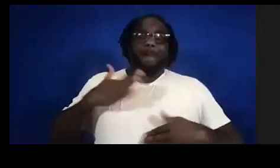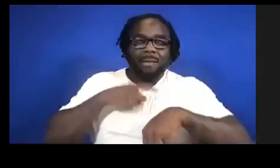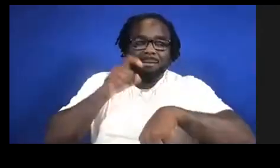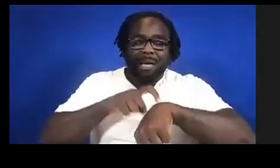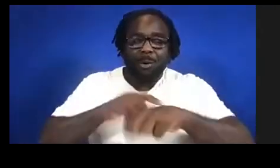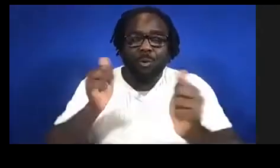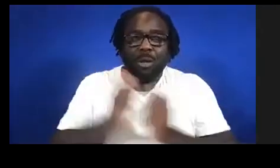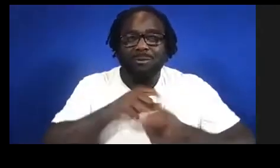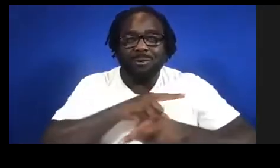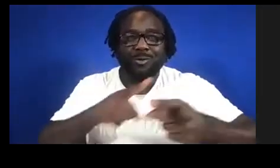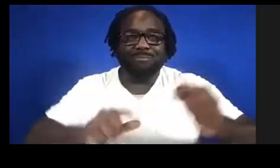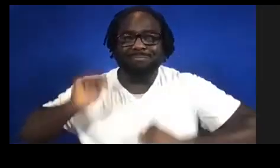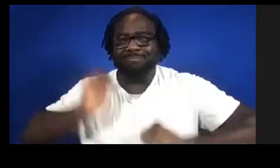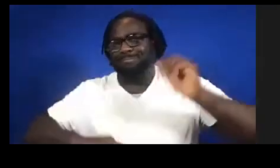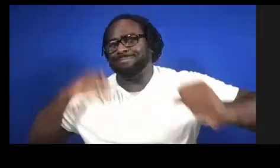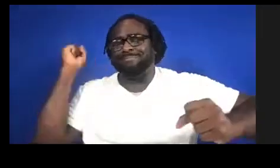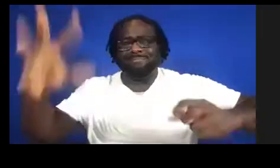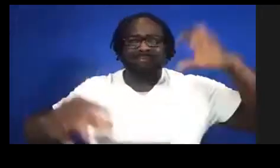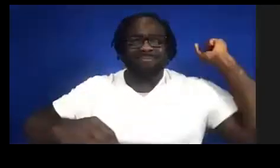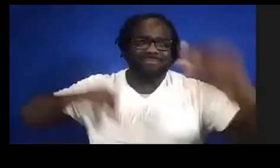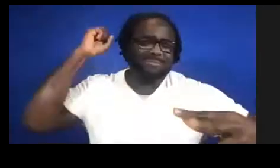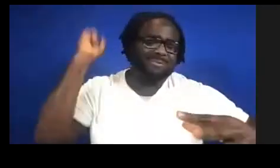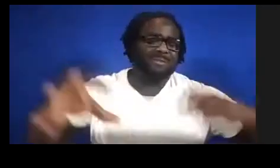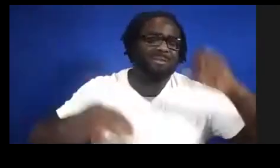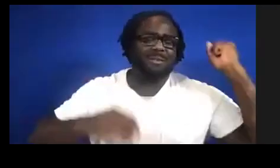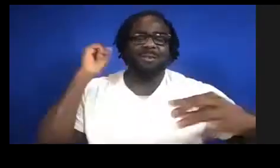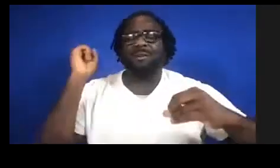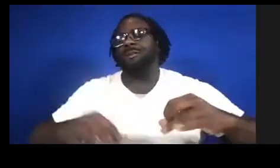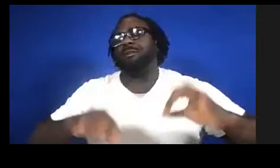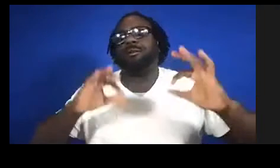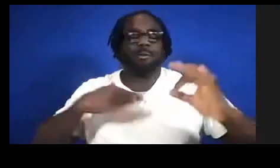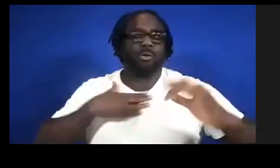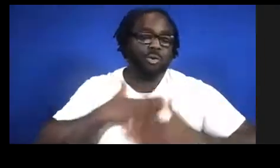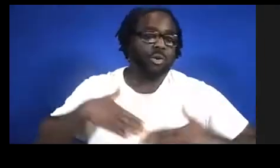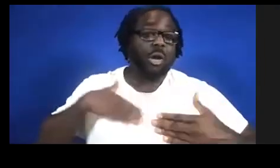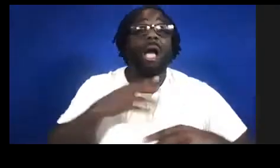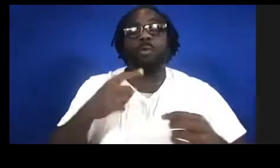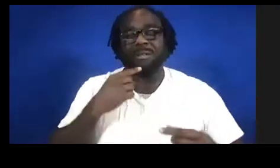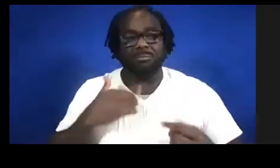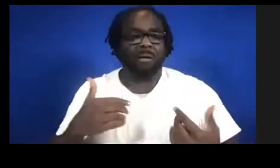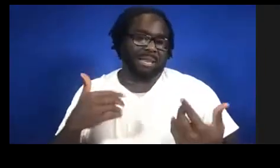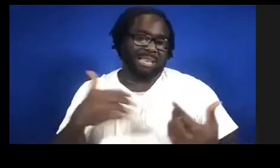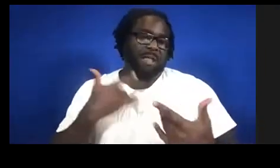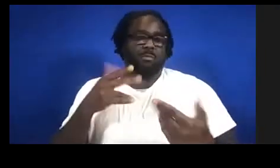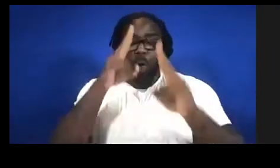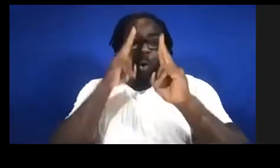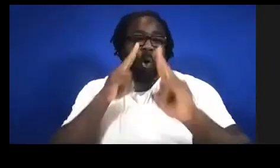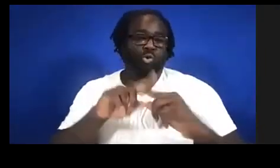Let me tell y'all, I've really enjoyed my time with y'all. It's been a good hour.